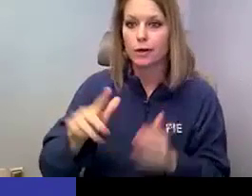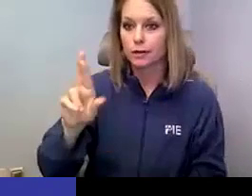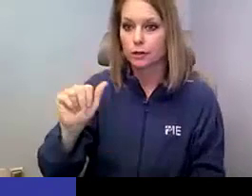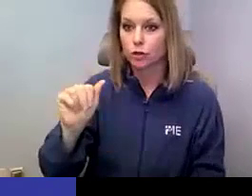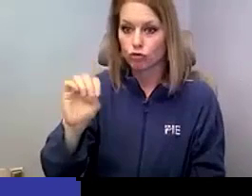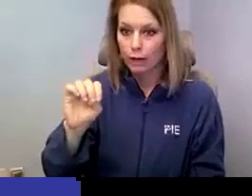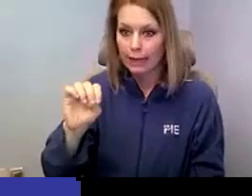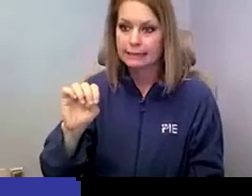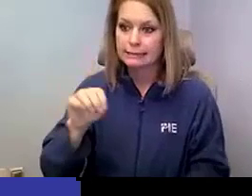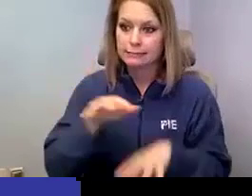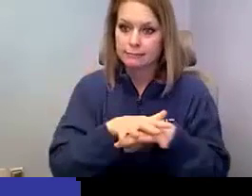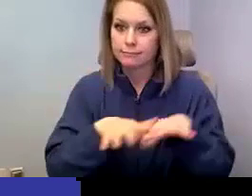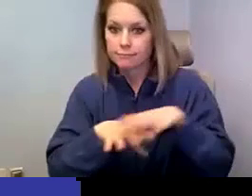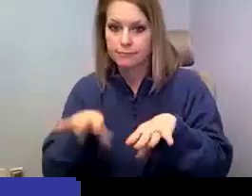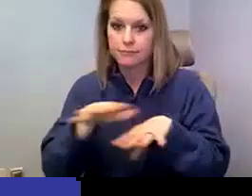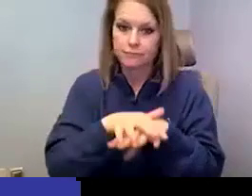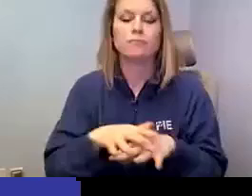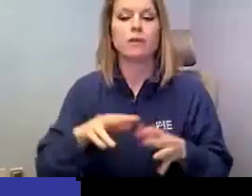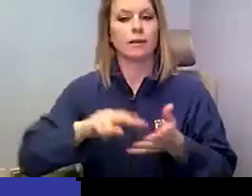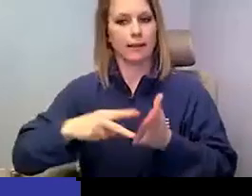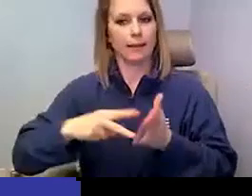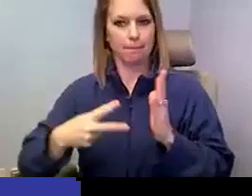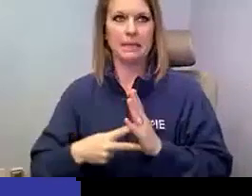near around twice as likely to be identified